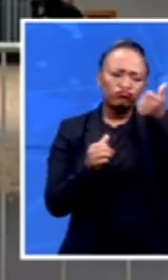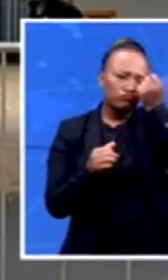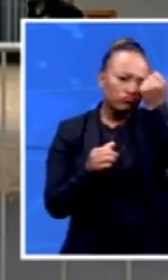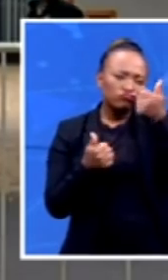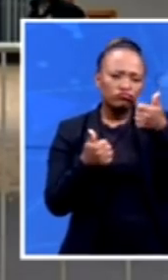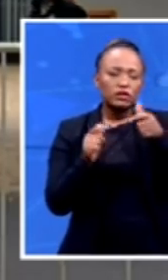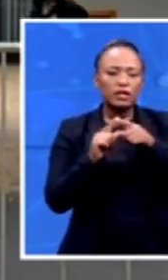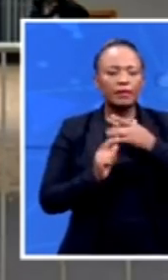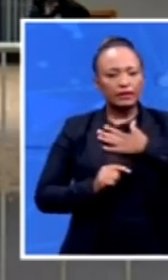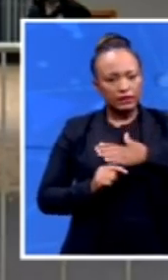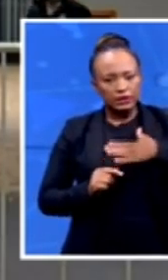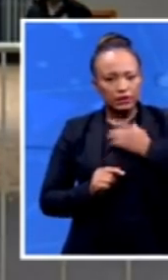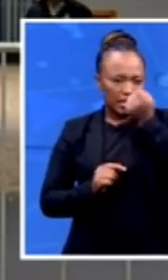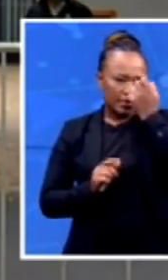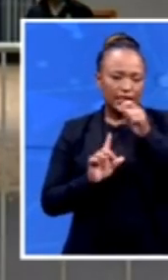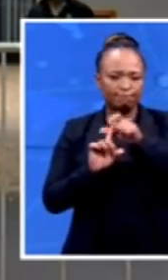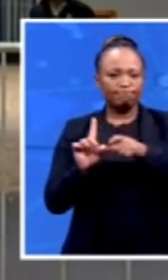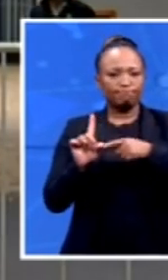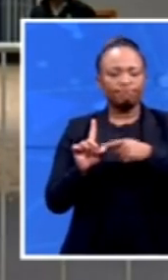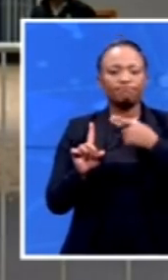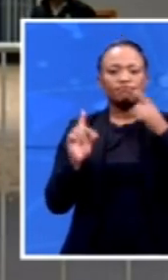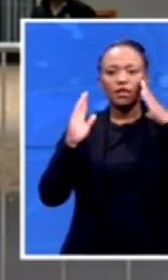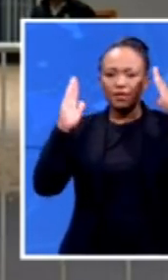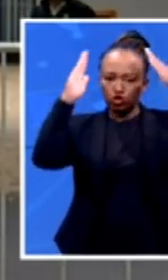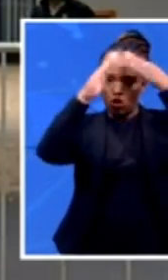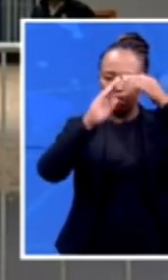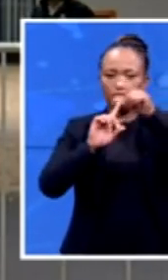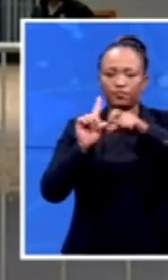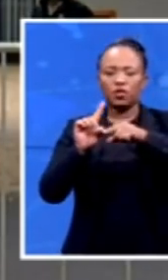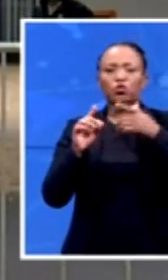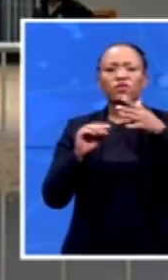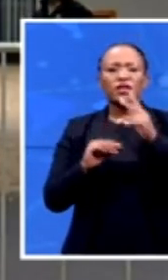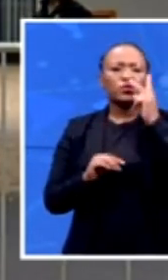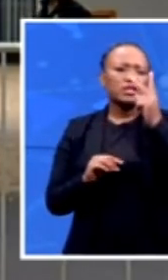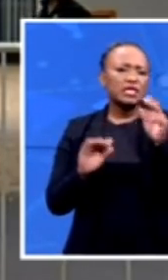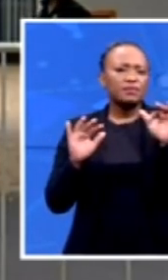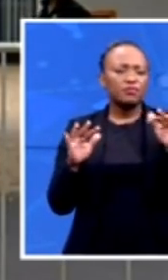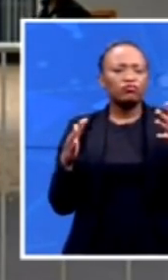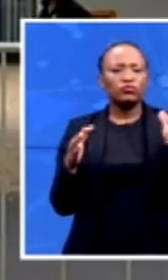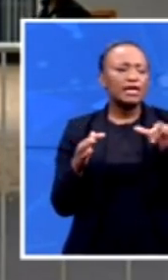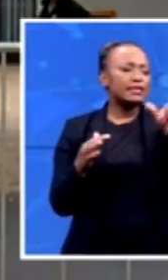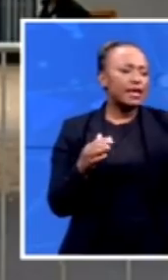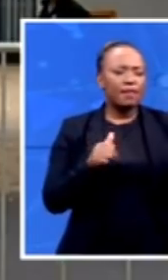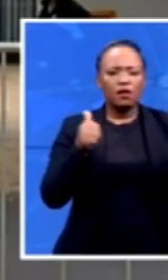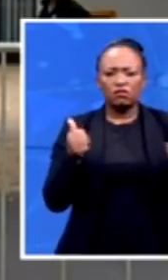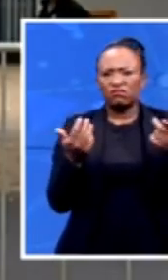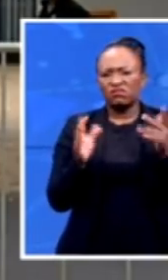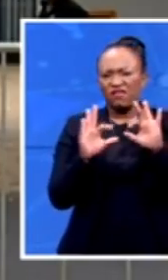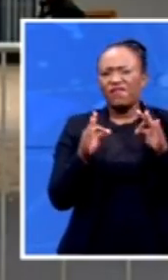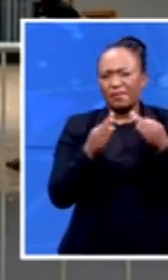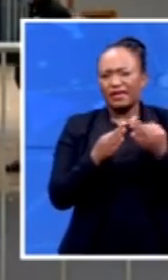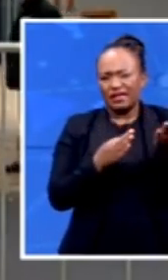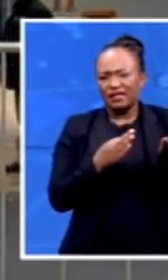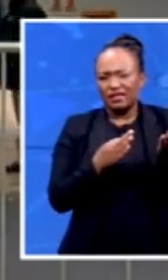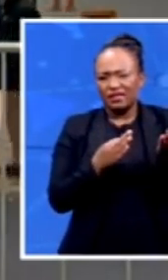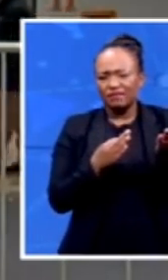yesterday neighbours walking into the house as if they were family members. We saw someone that walked in with a